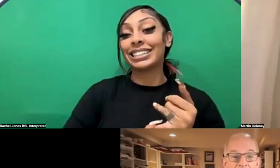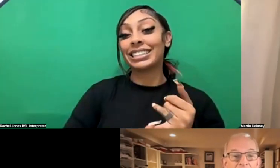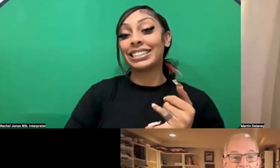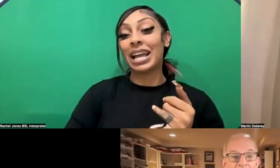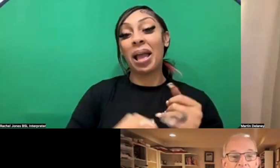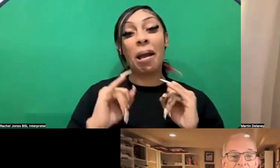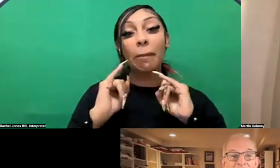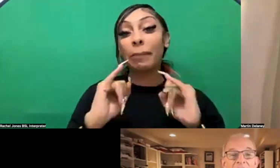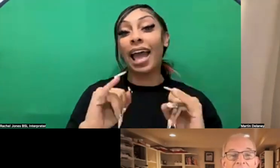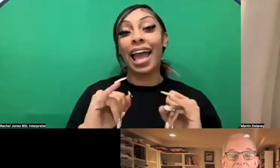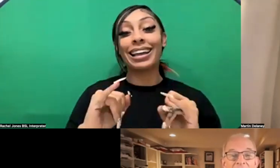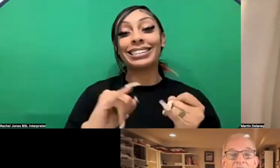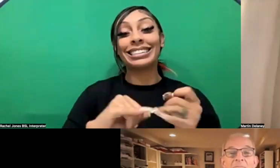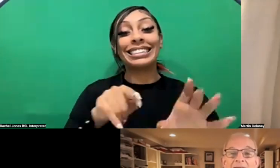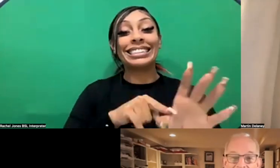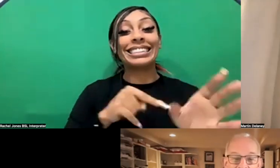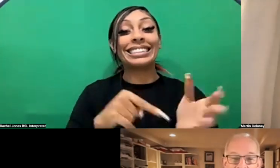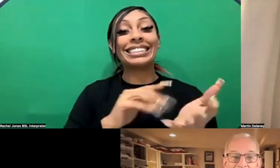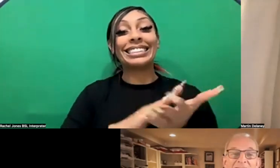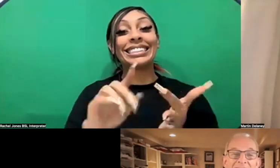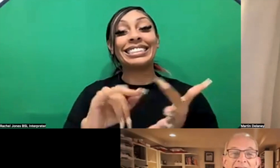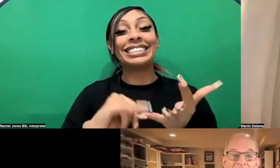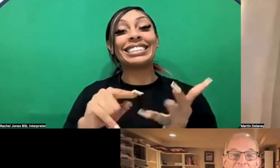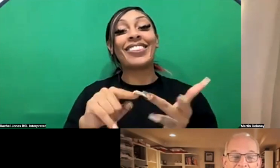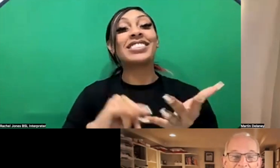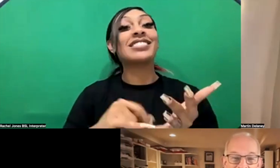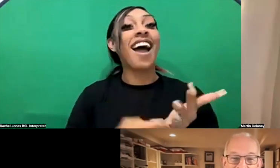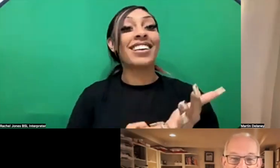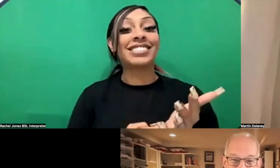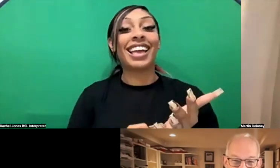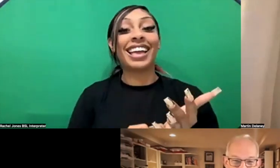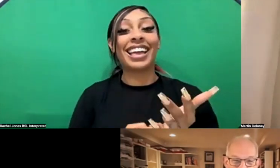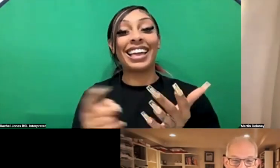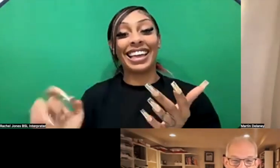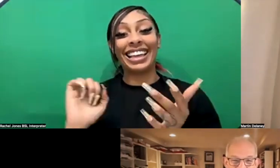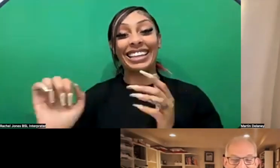synthesizer soundtrack consisting of my LinnDrum and his Prophet 5.